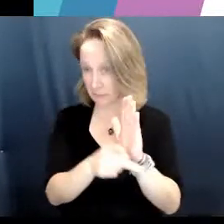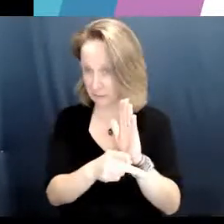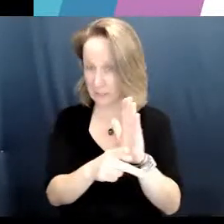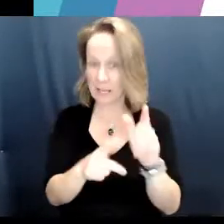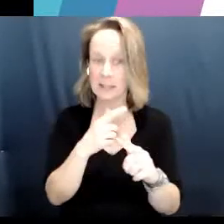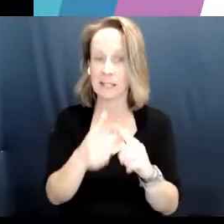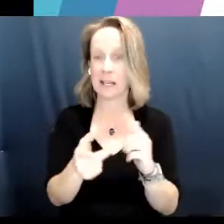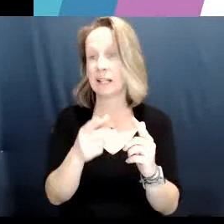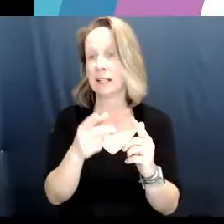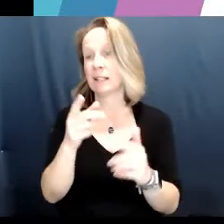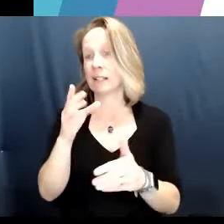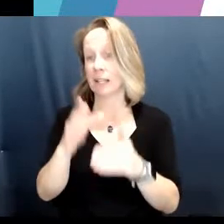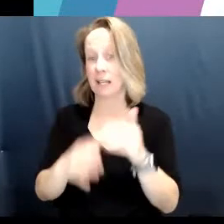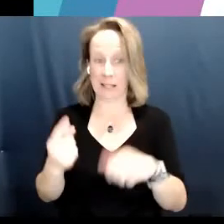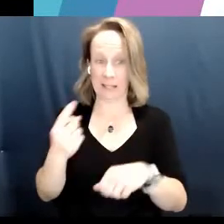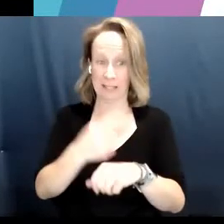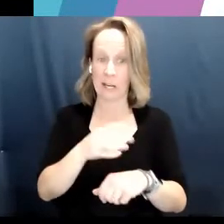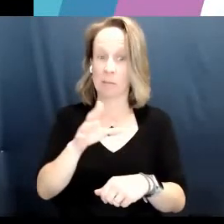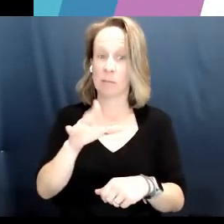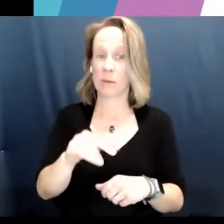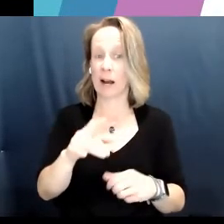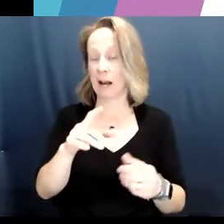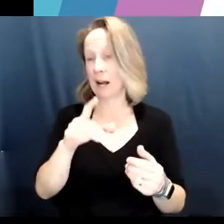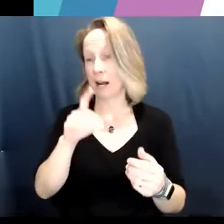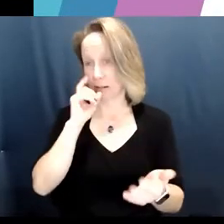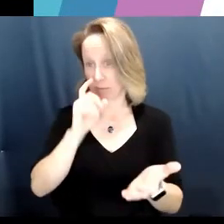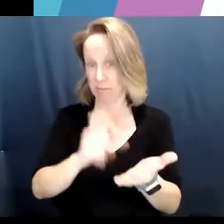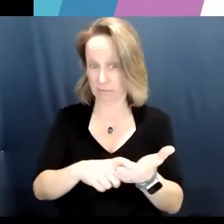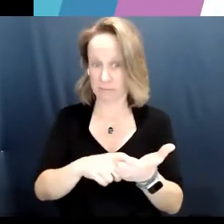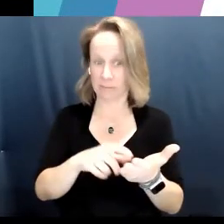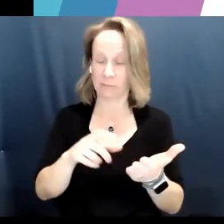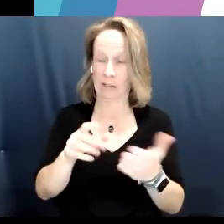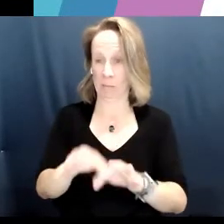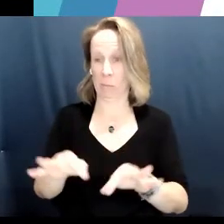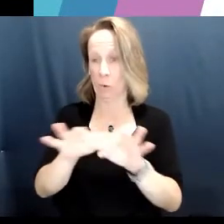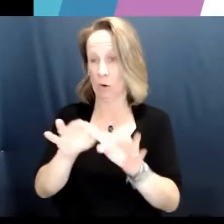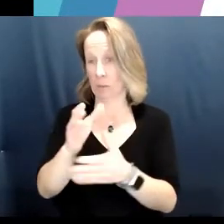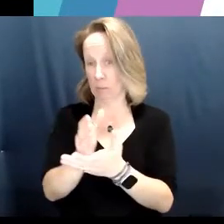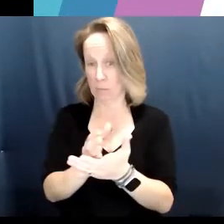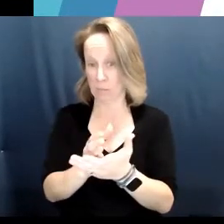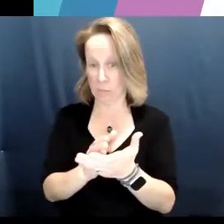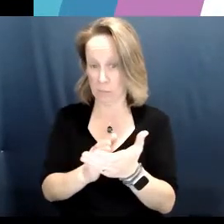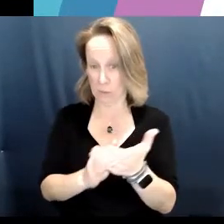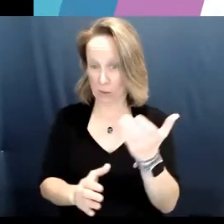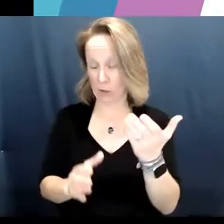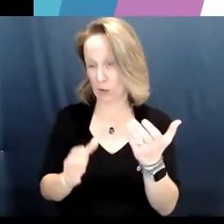with identifying some key elements and tangibles for support groups.